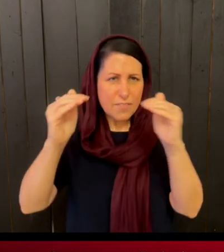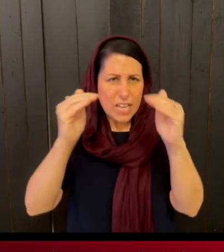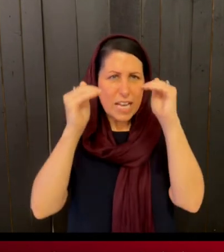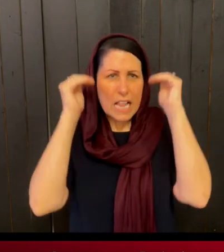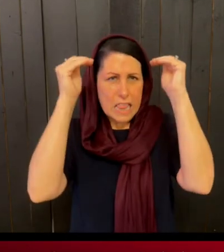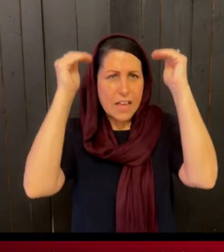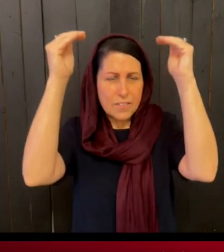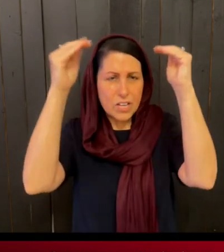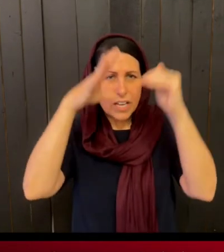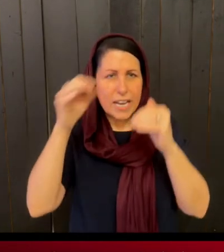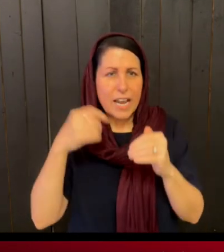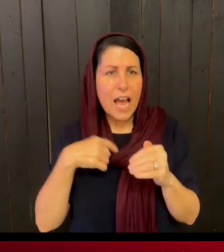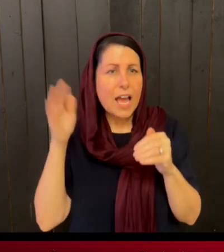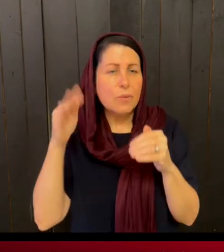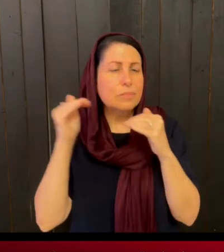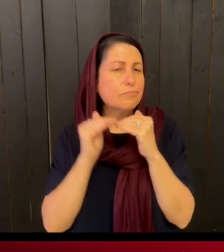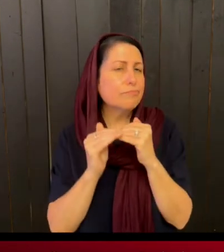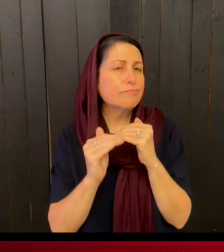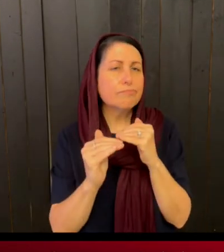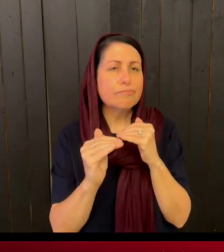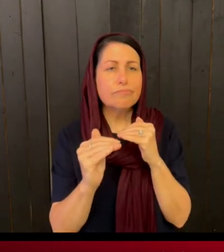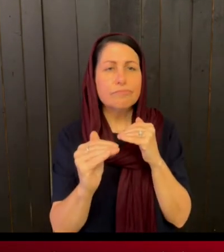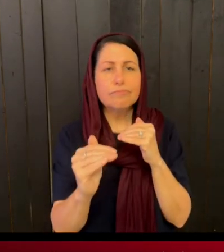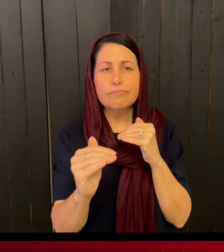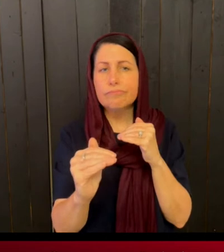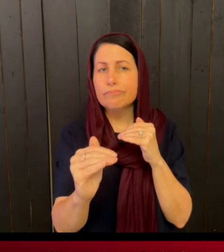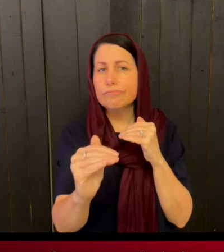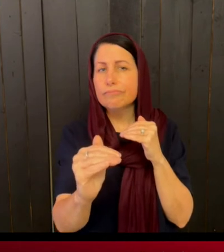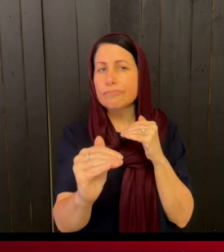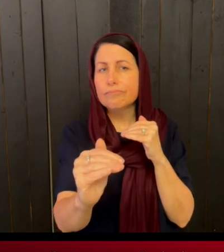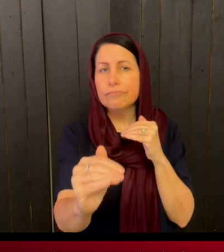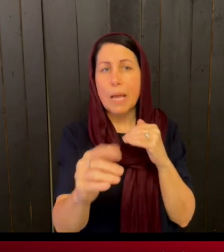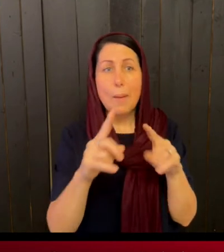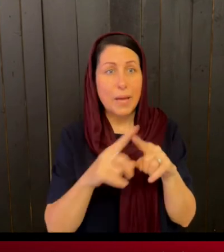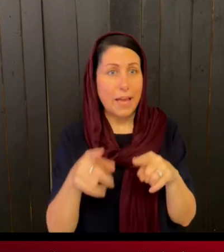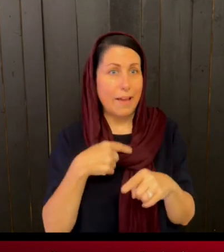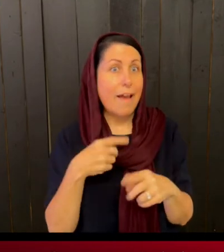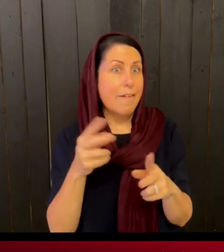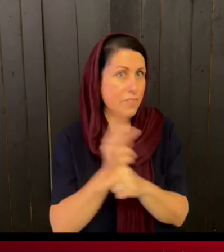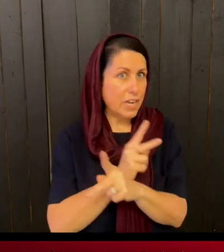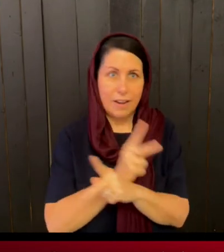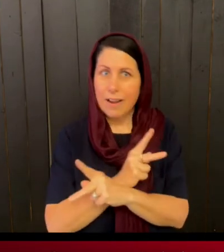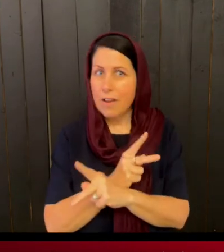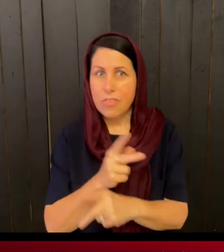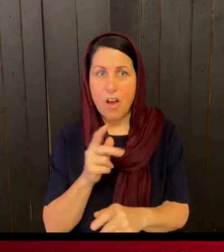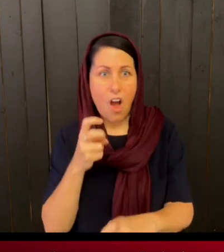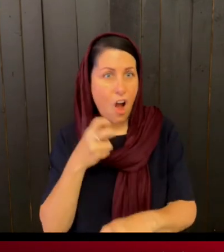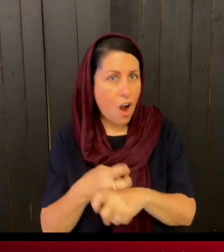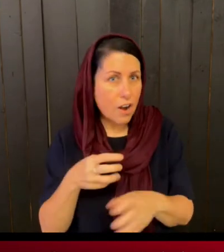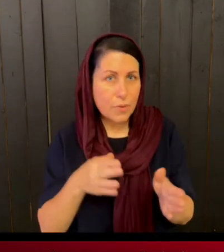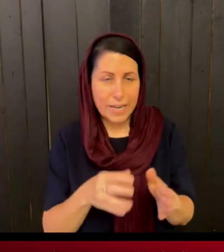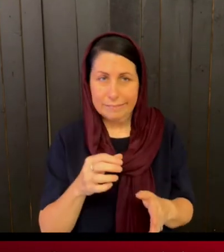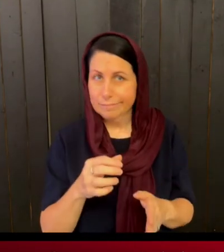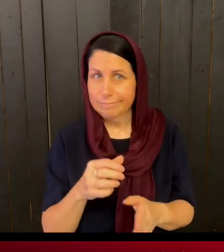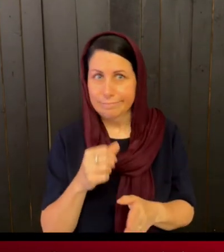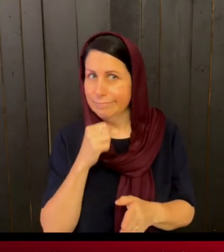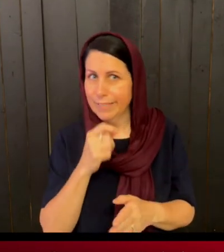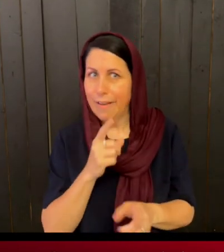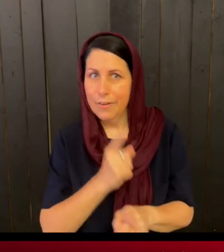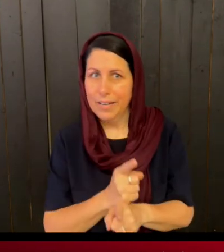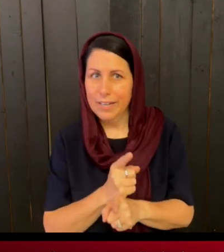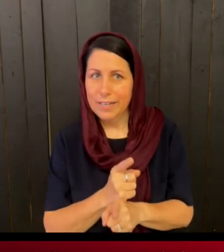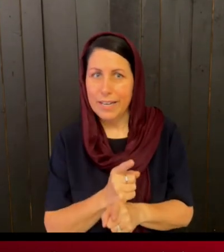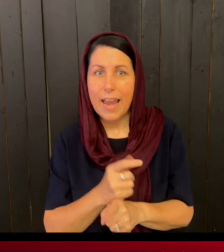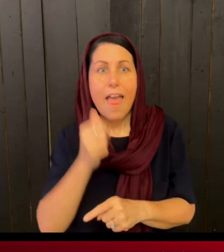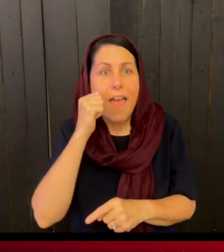I'll just stay there. I'll put in cruise control, and I can stay there. But I've found out the hard way that's not the case. It's a daily walk. We have to be